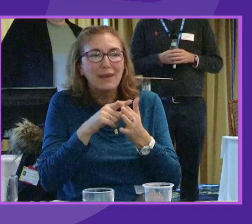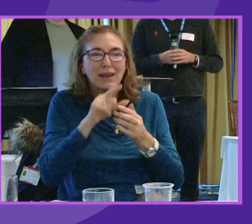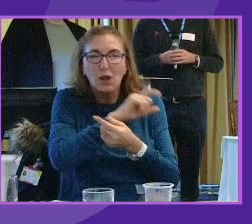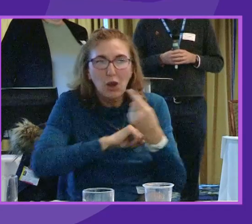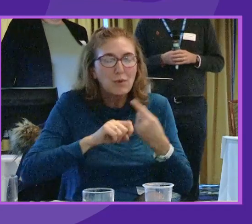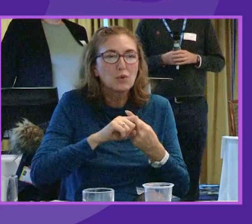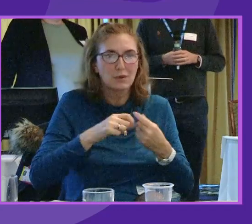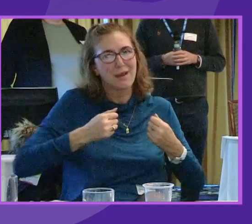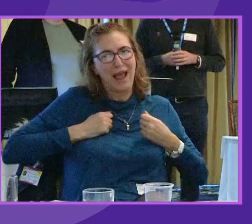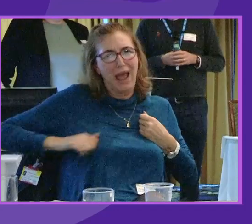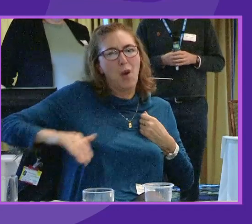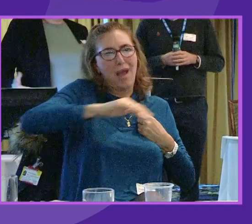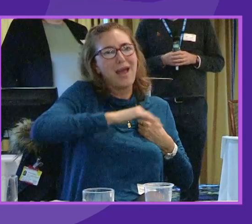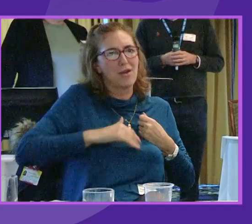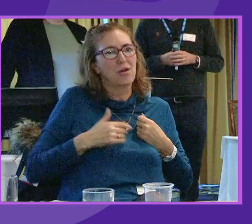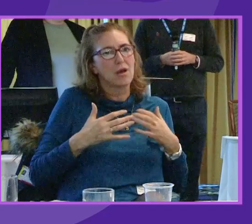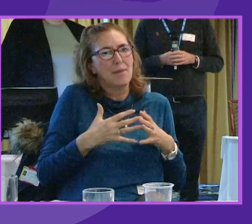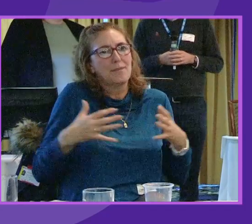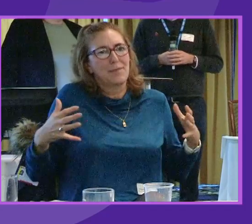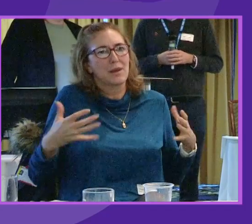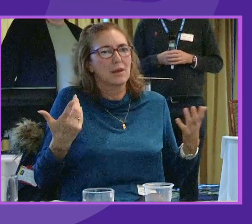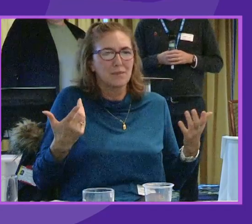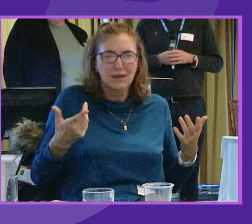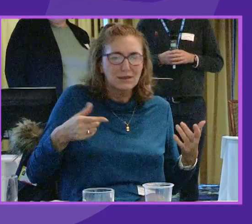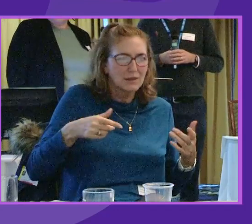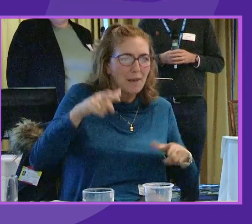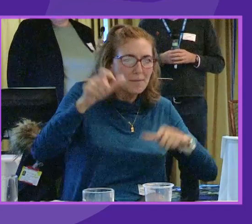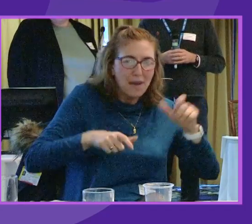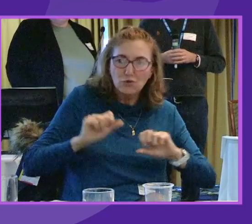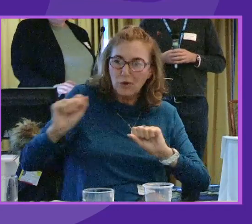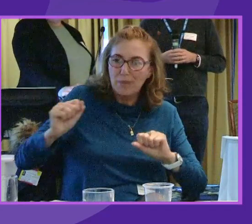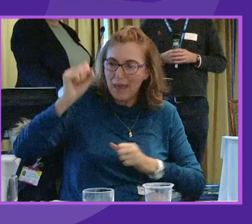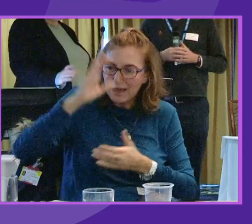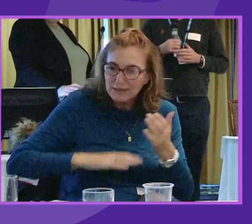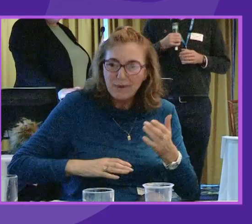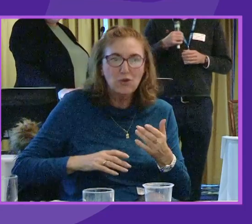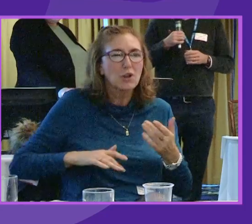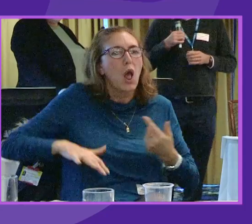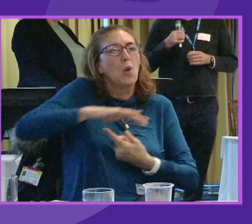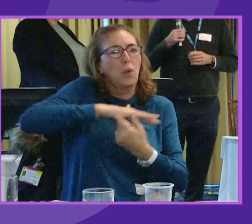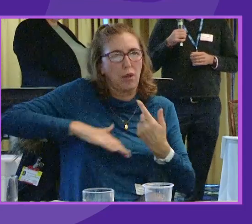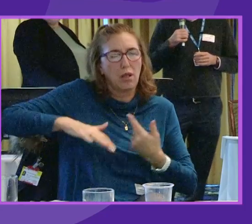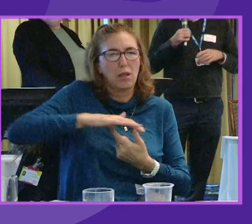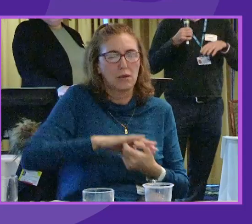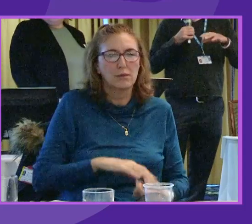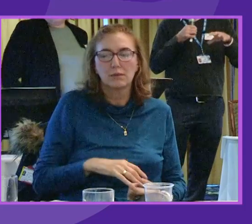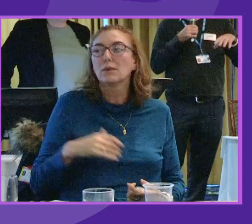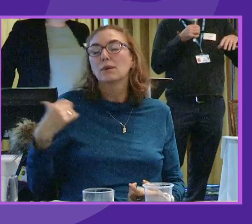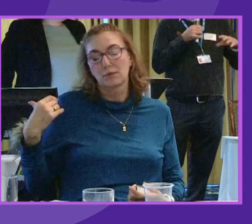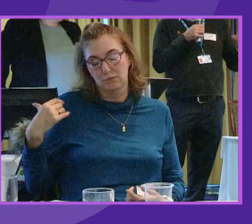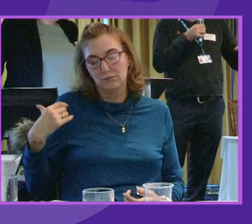particularly working with BME communities, which is a big need in our local area, to look at what does this mean for patients and different experiences